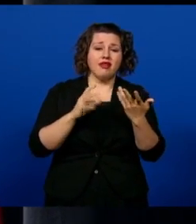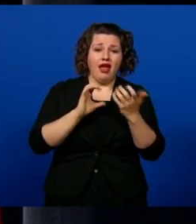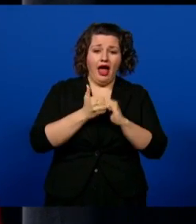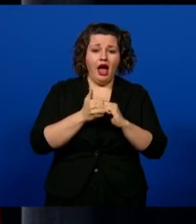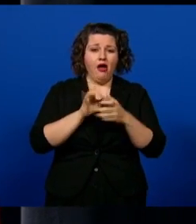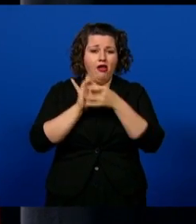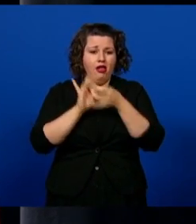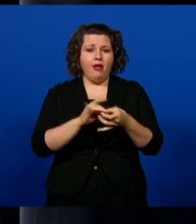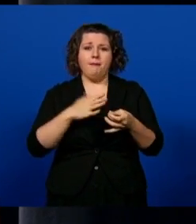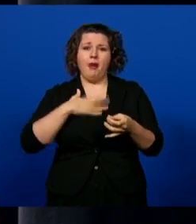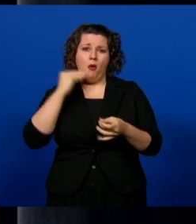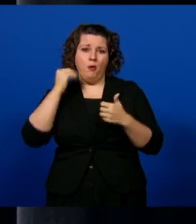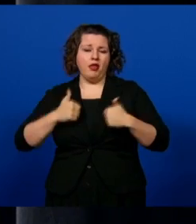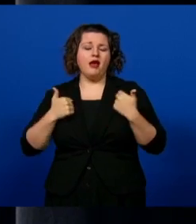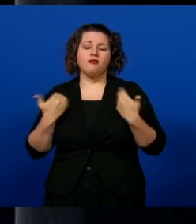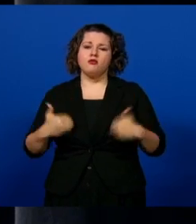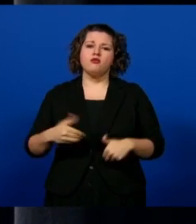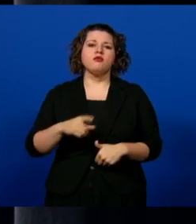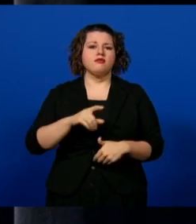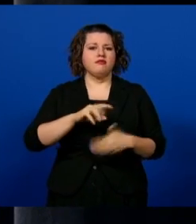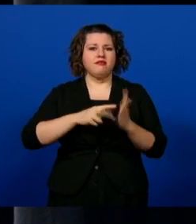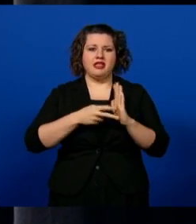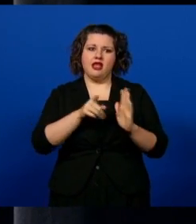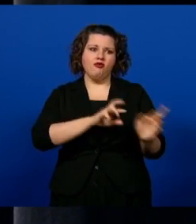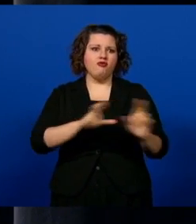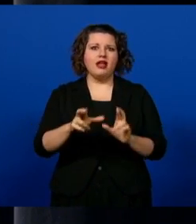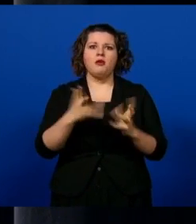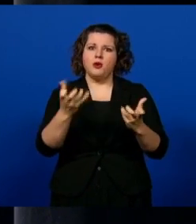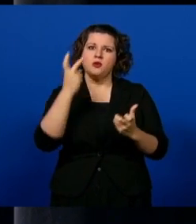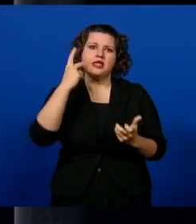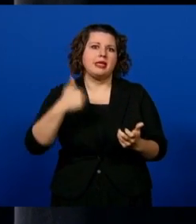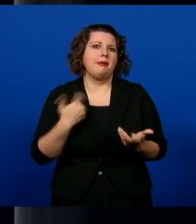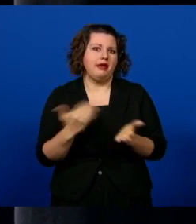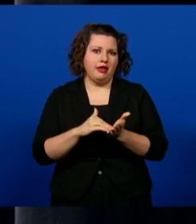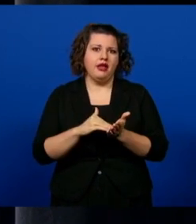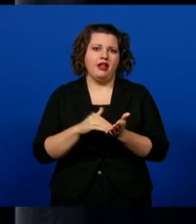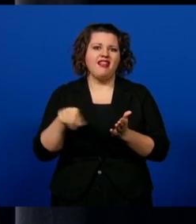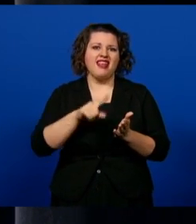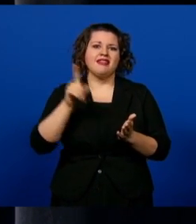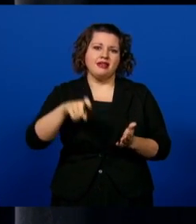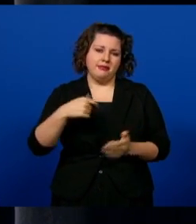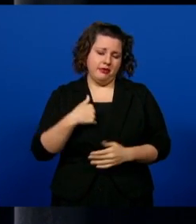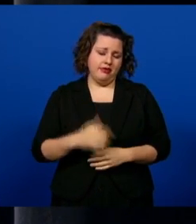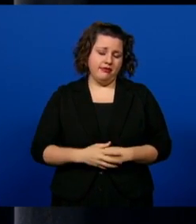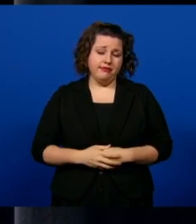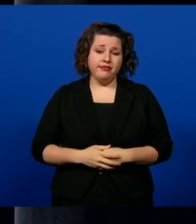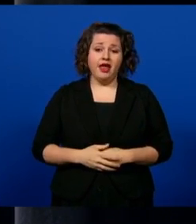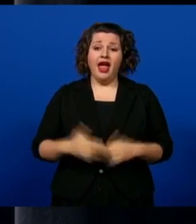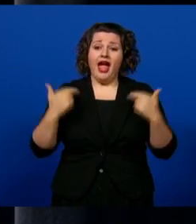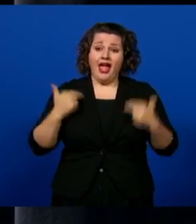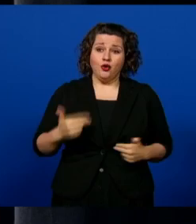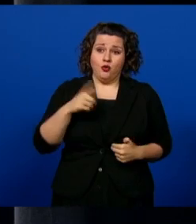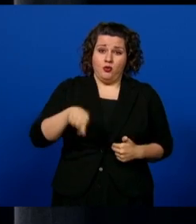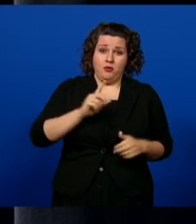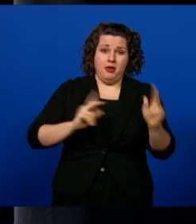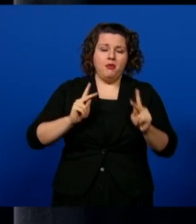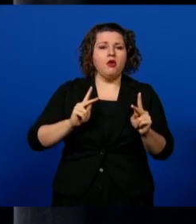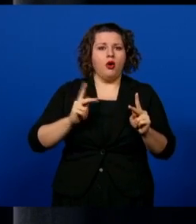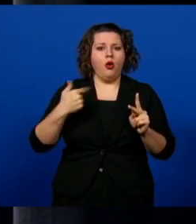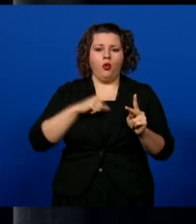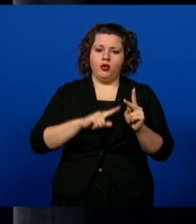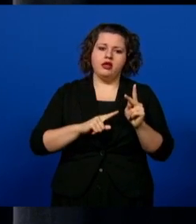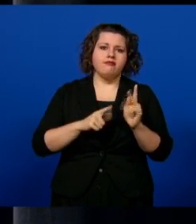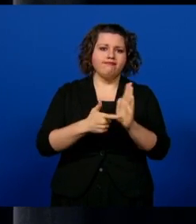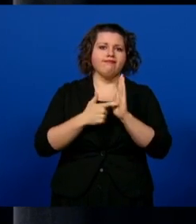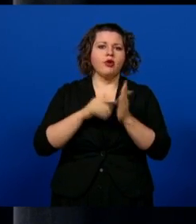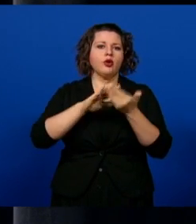my home life just shows me that they're ready to see me again and that they need me. You know, as humans, I believe that we're built for community. We were